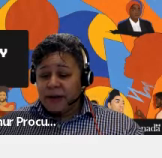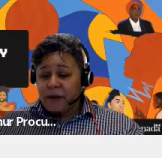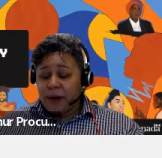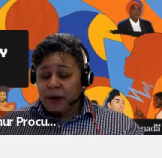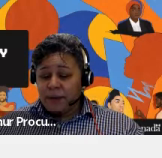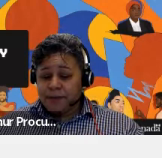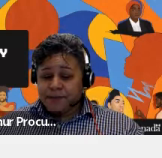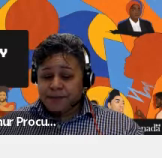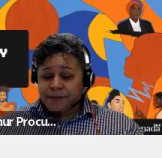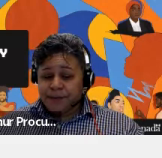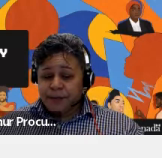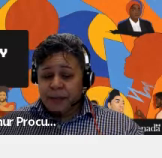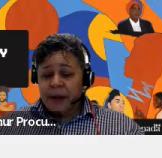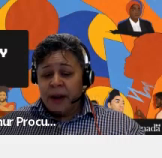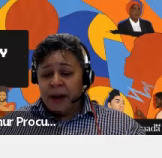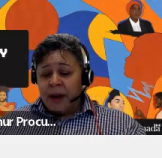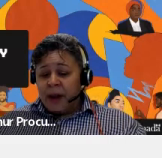out there for you.